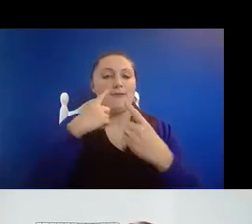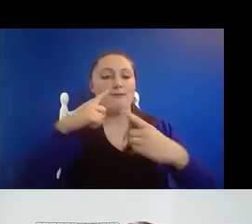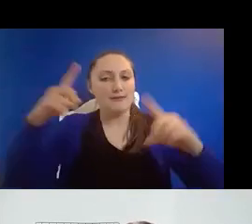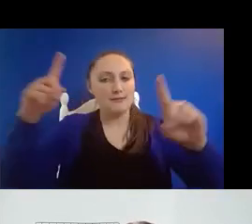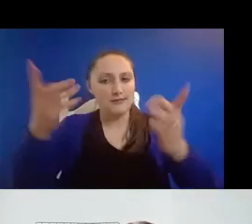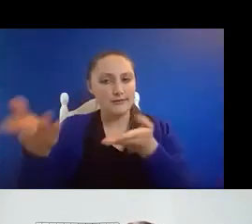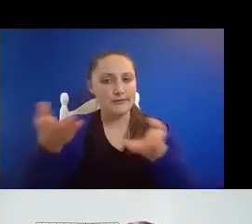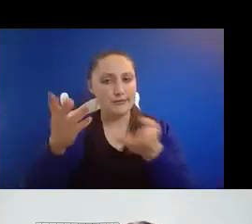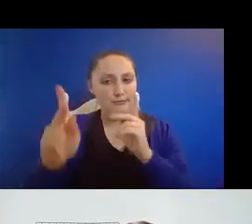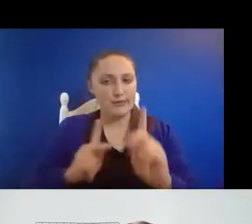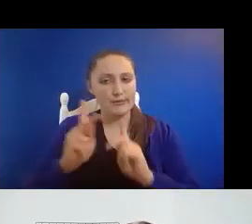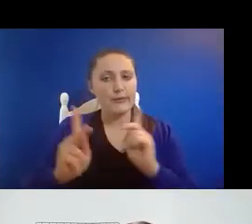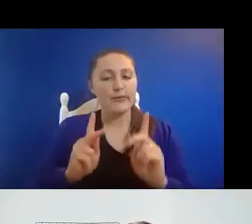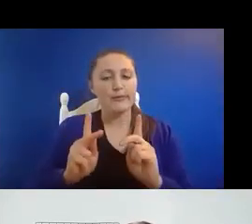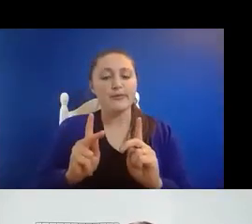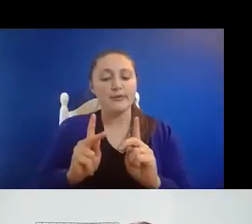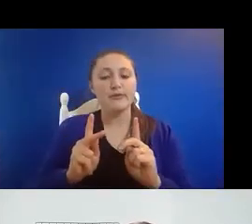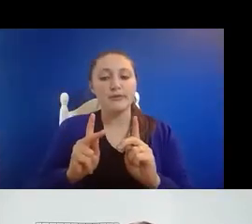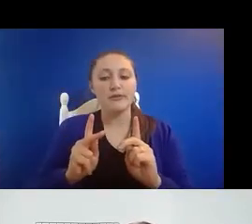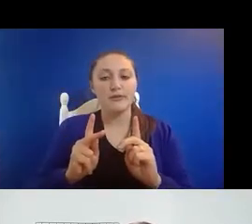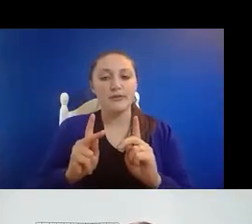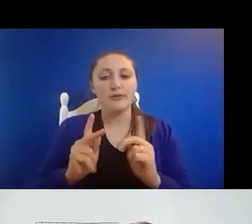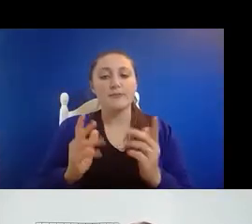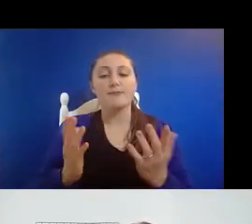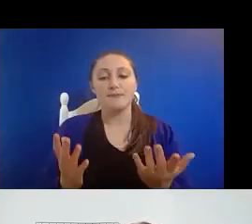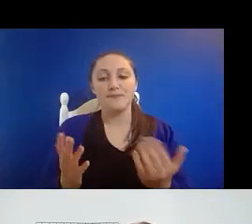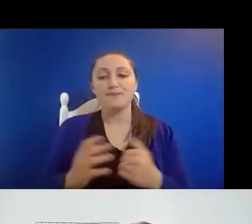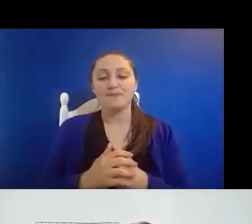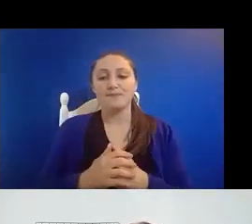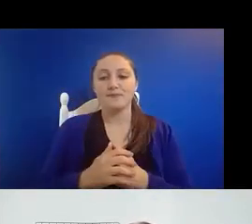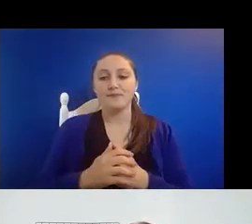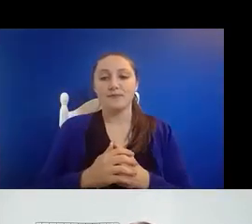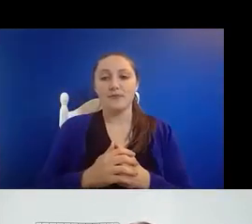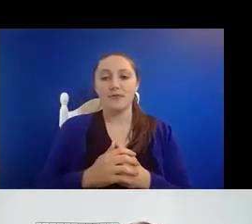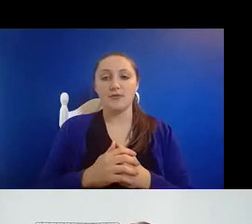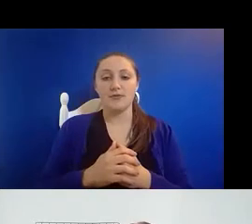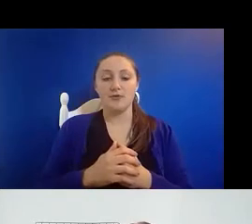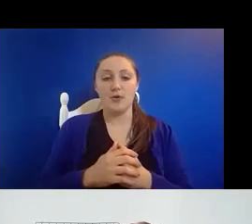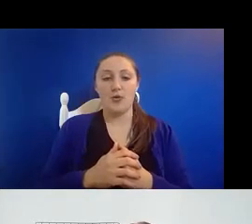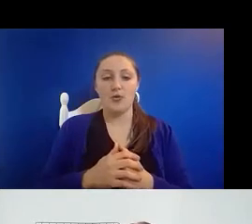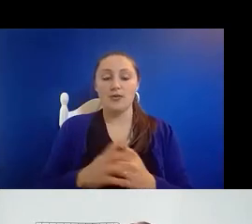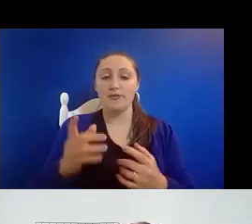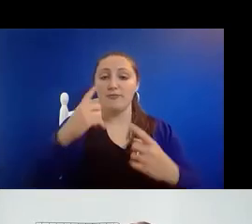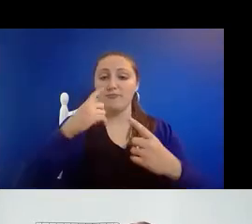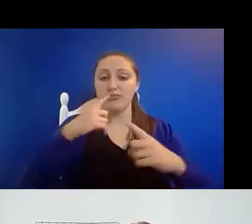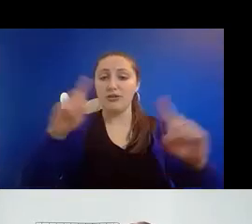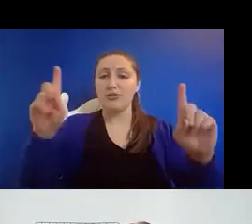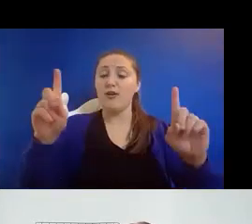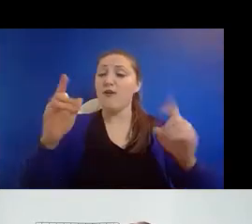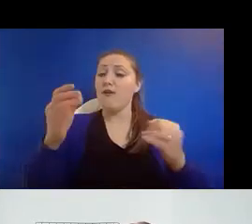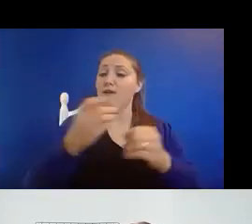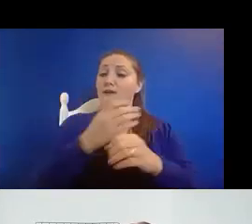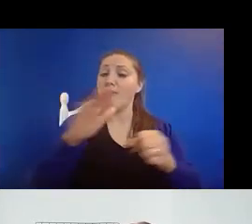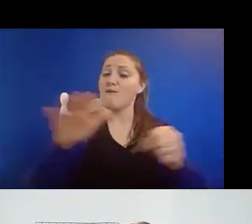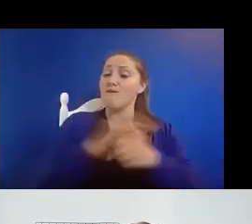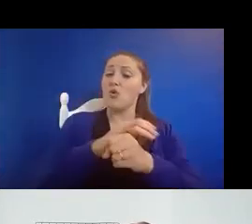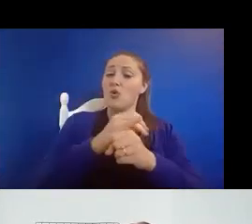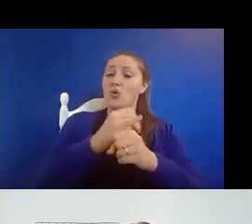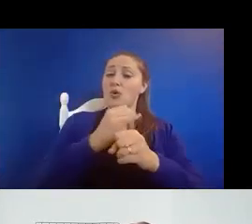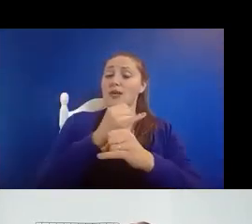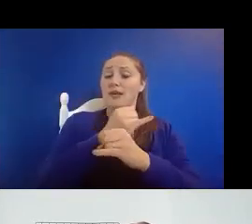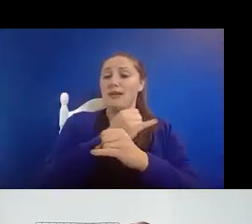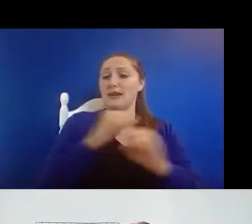people, and therefore when they reach full independence or as much independence as they can reach, especially